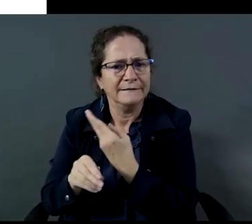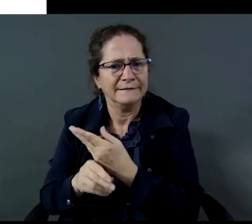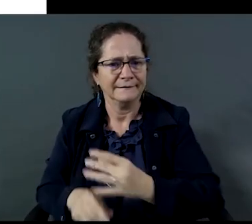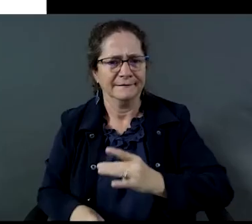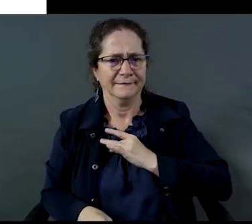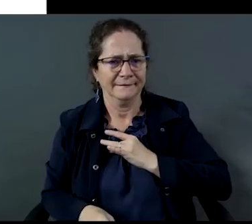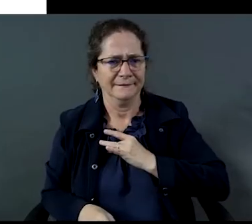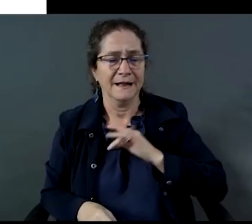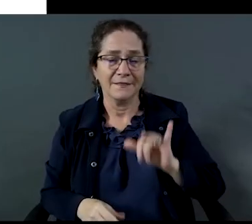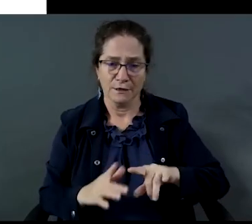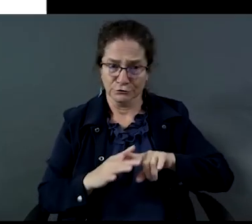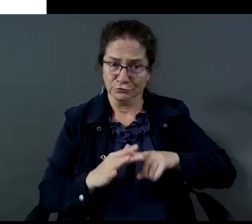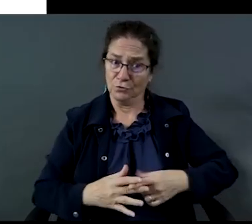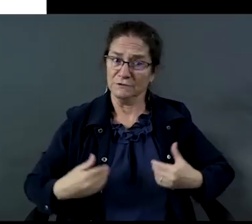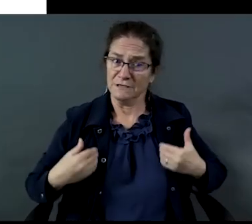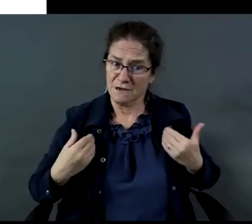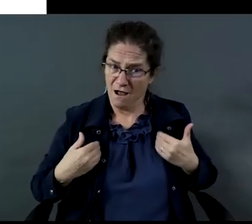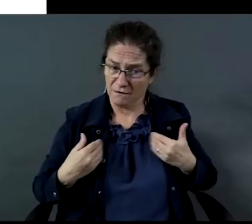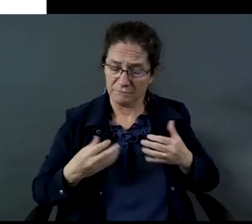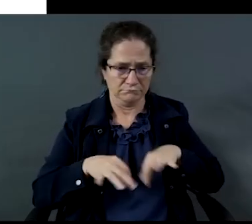that starts young.